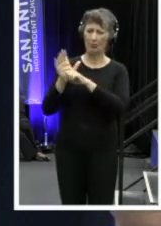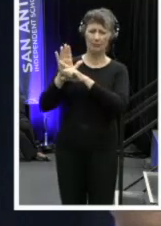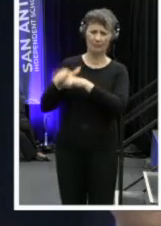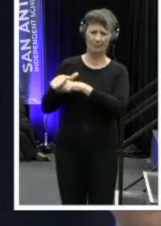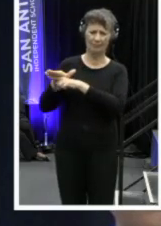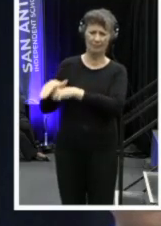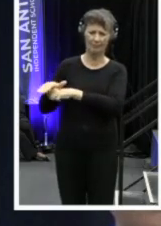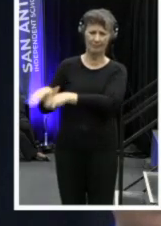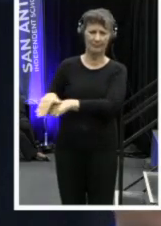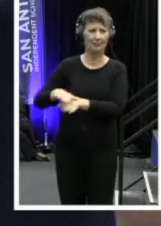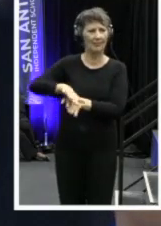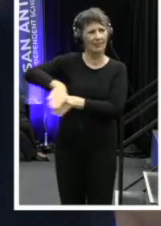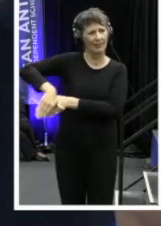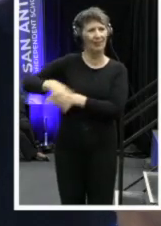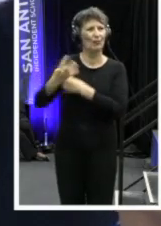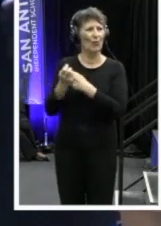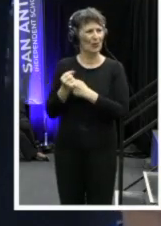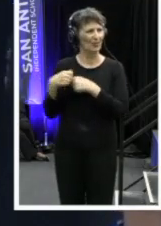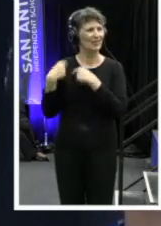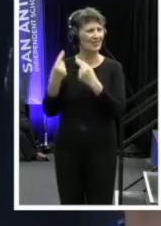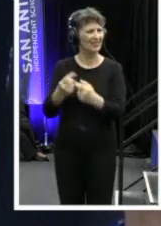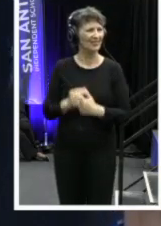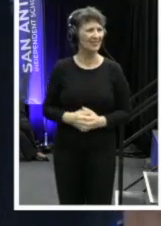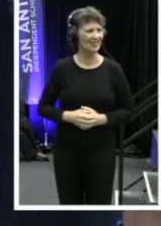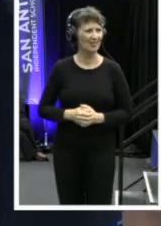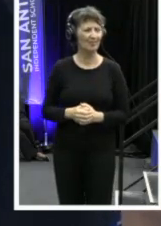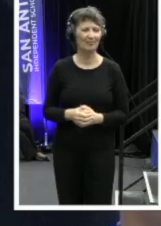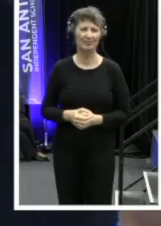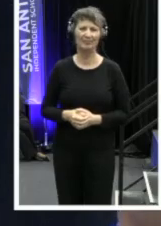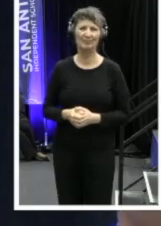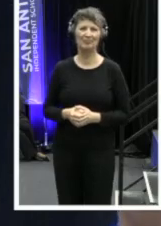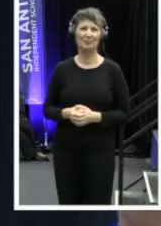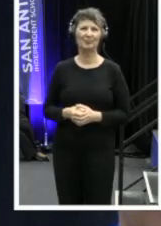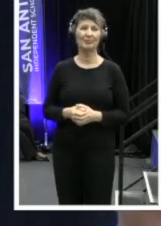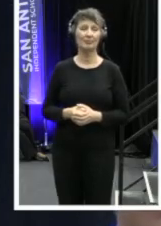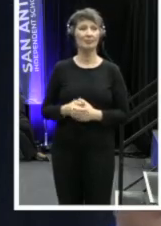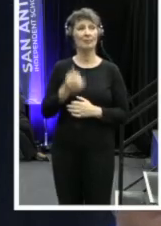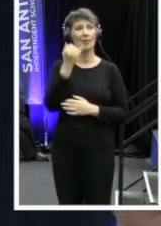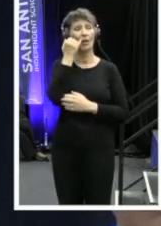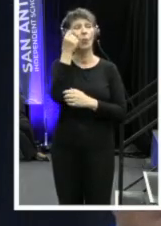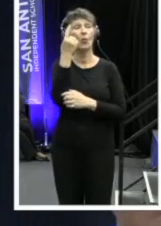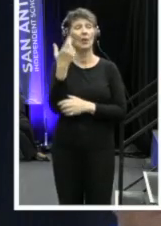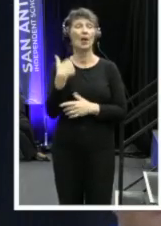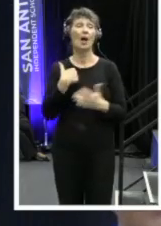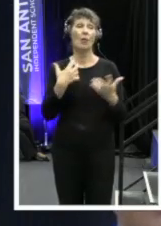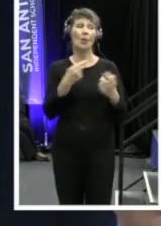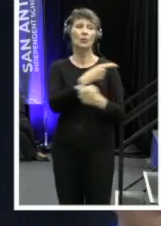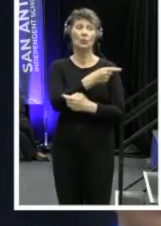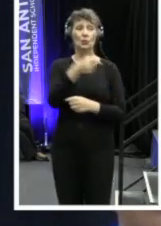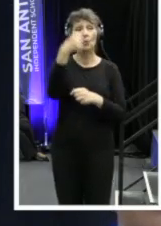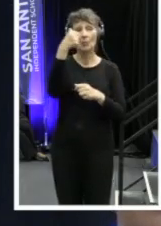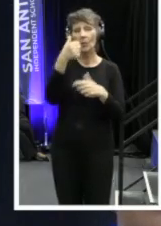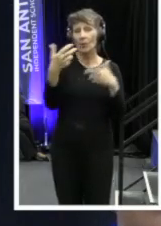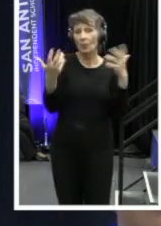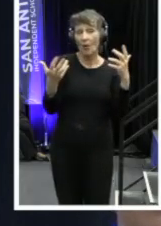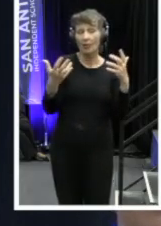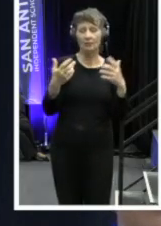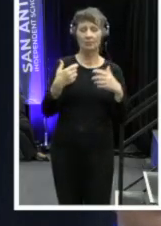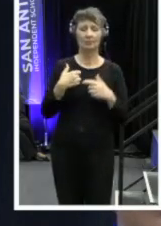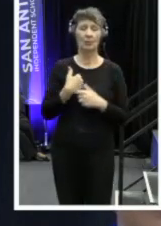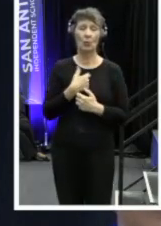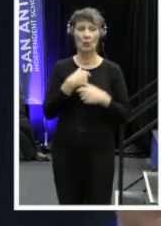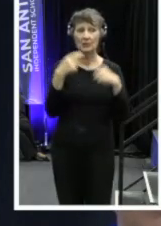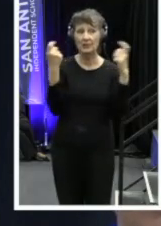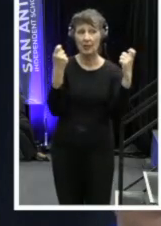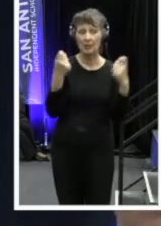challenges over the past 4 years of our lives. If there is one thing that I want you all to remember as we celebrate here